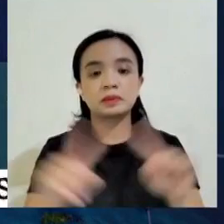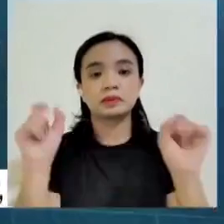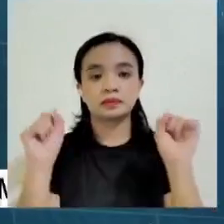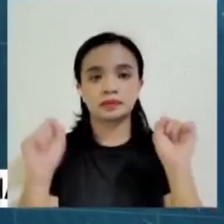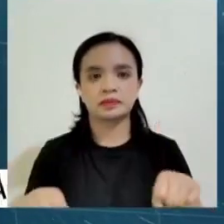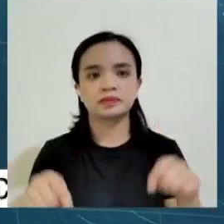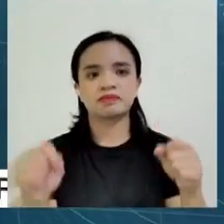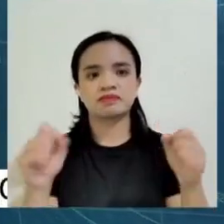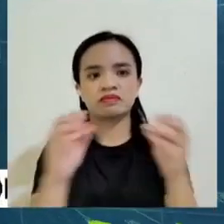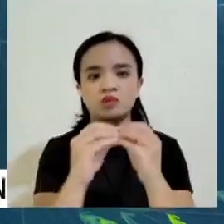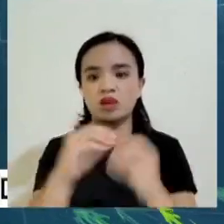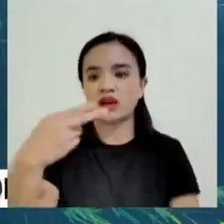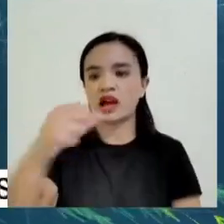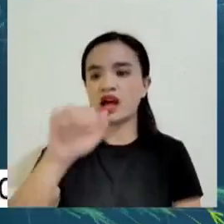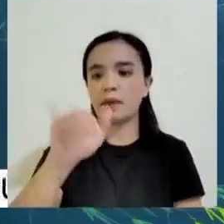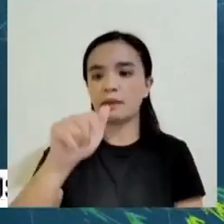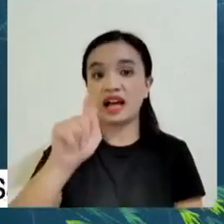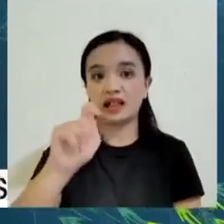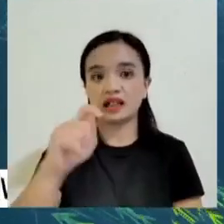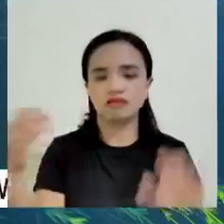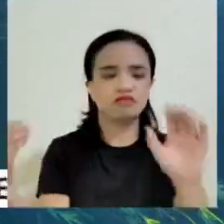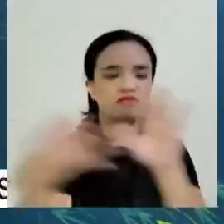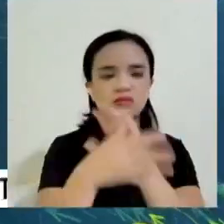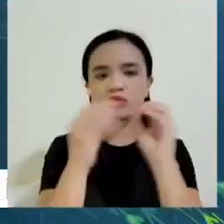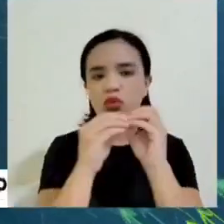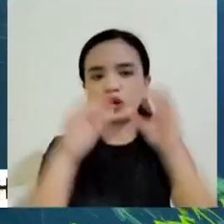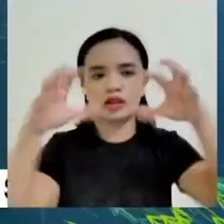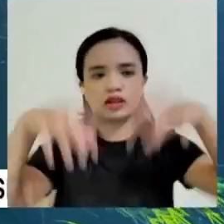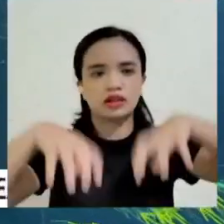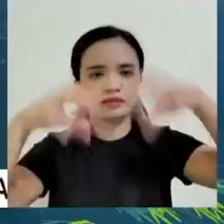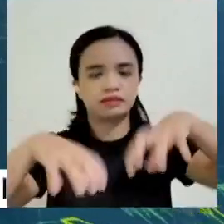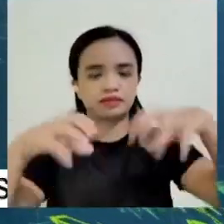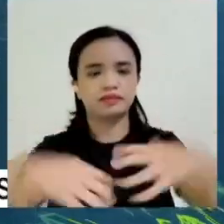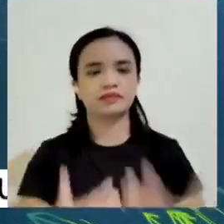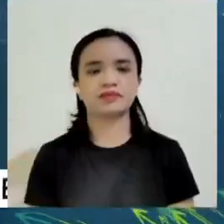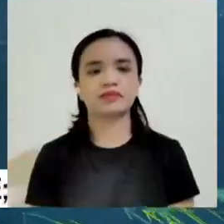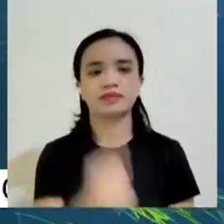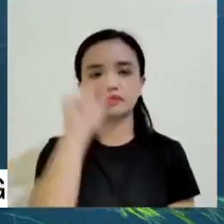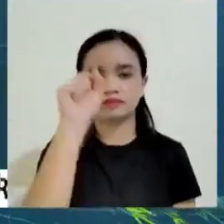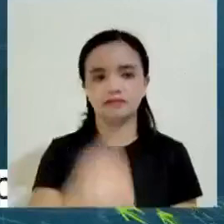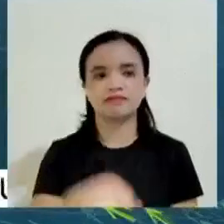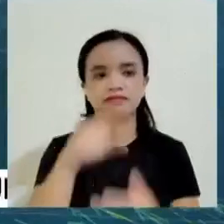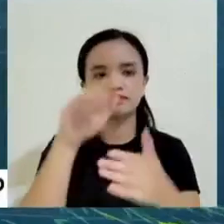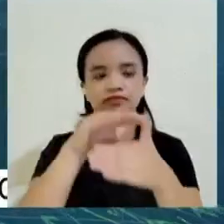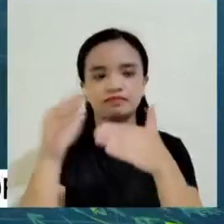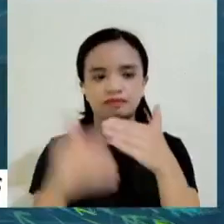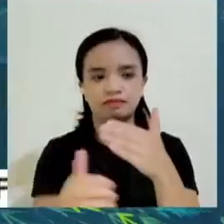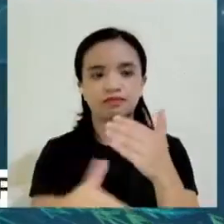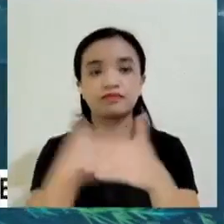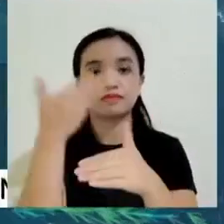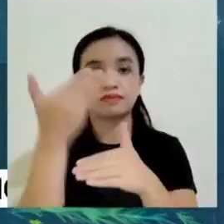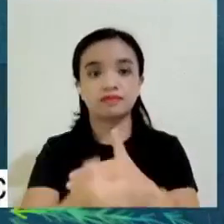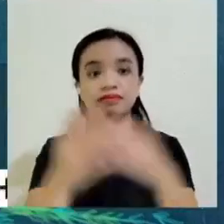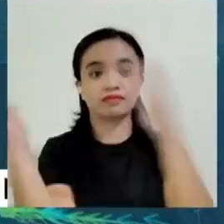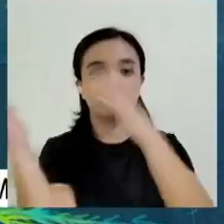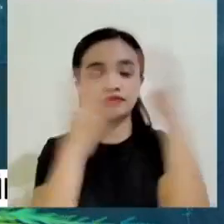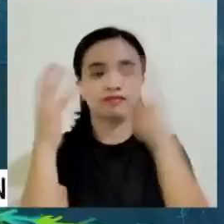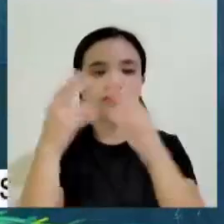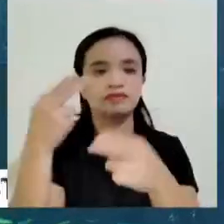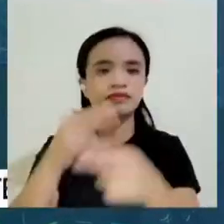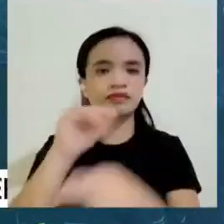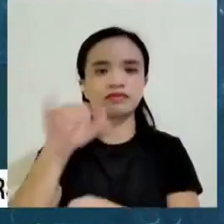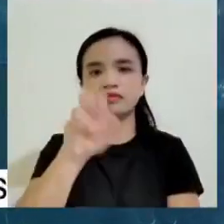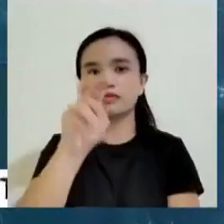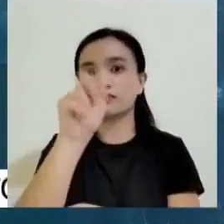which may bring rains over the central and southern parts of the archipelago this weekend. The next storm name is Jenny. And here in